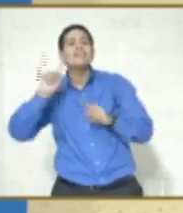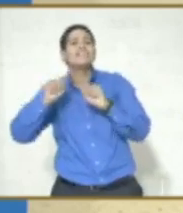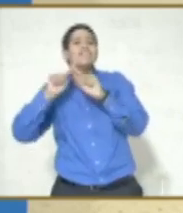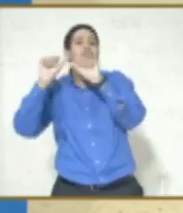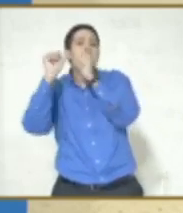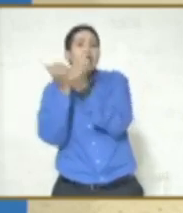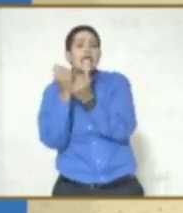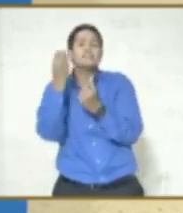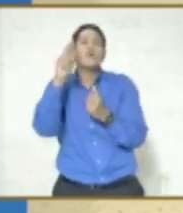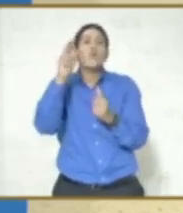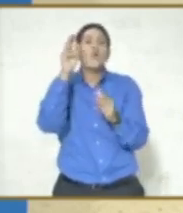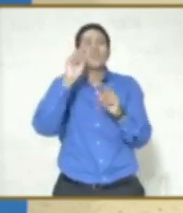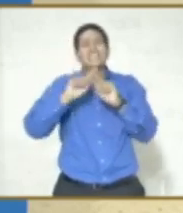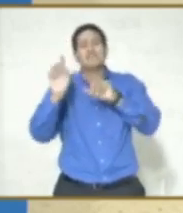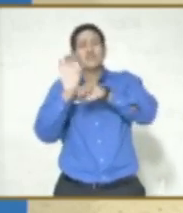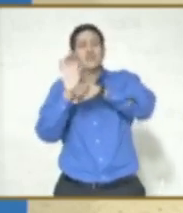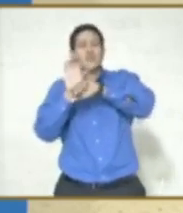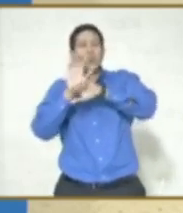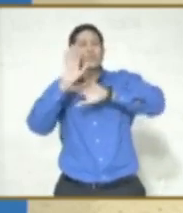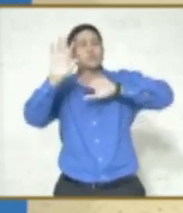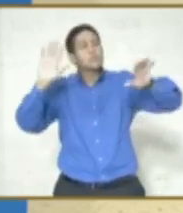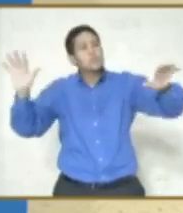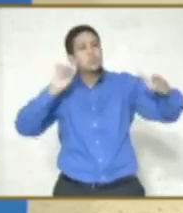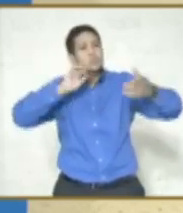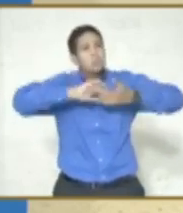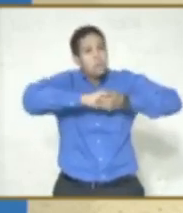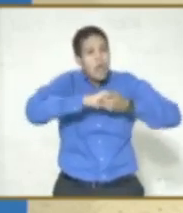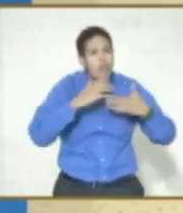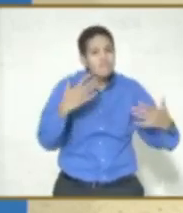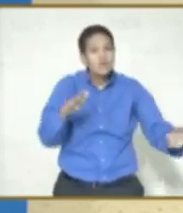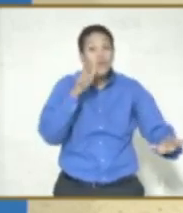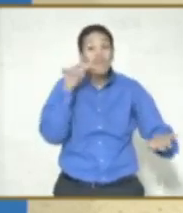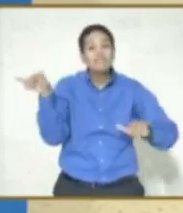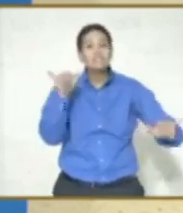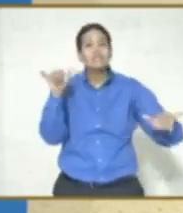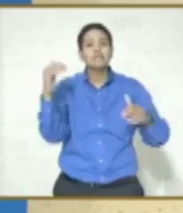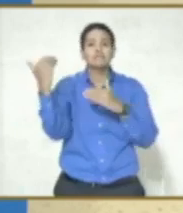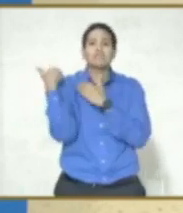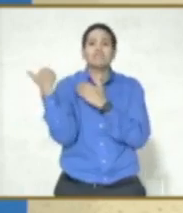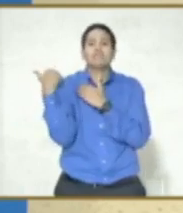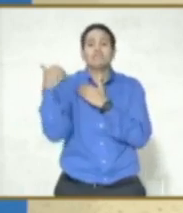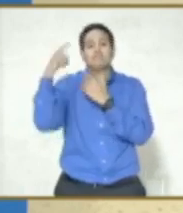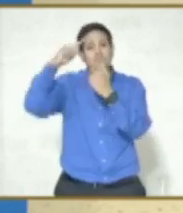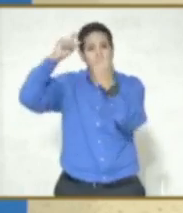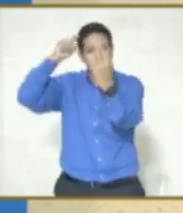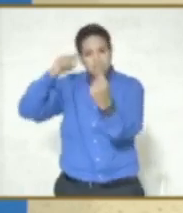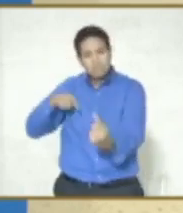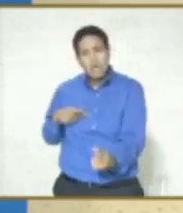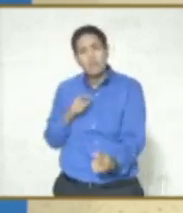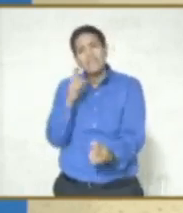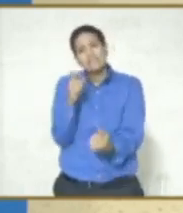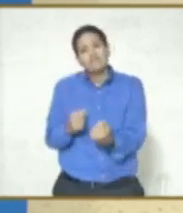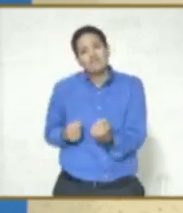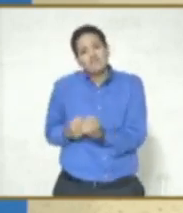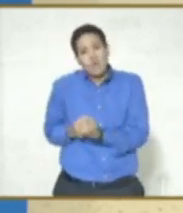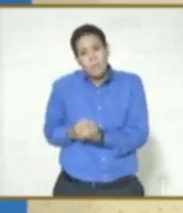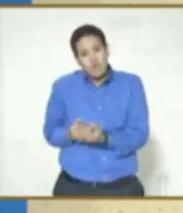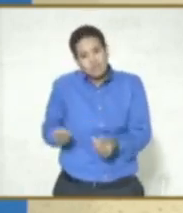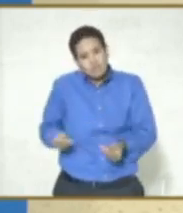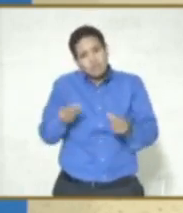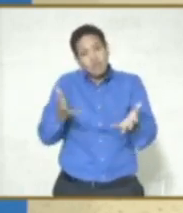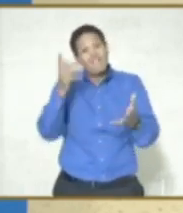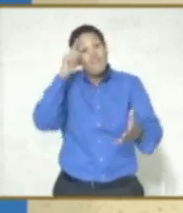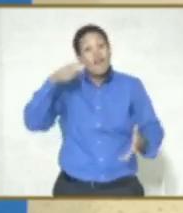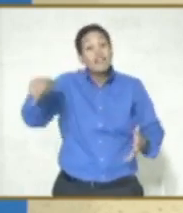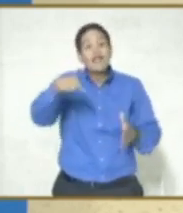agencies or faith-based organizations who have the same mandate as us, and we give some level of support to them for them